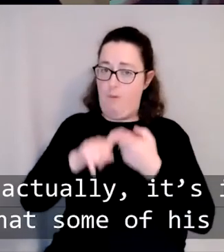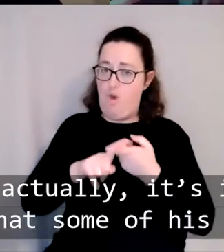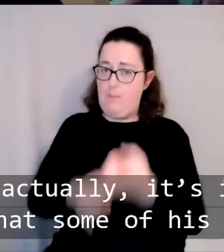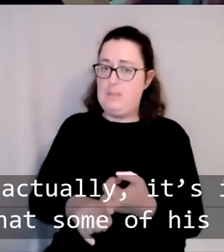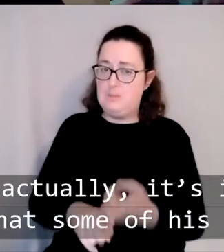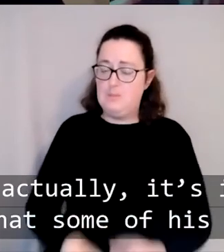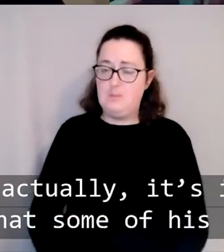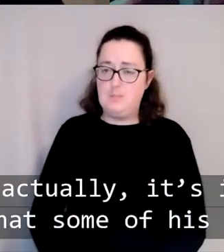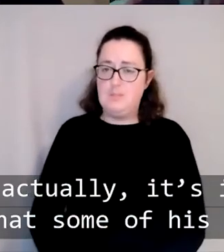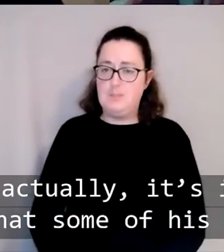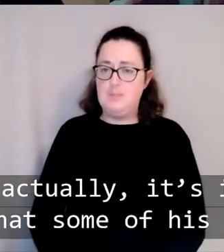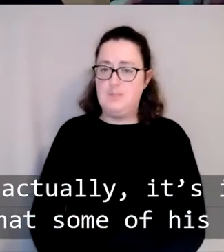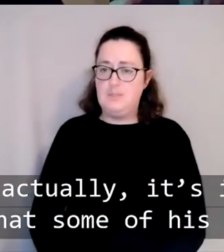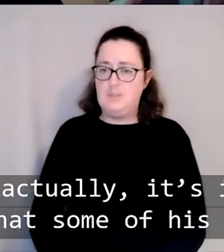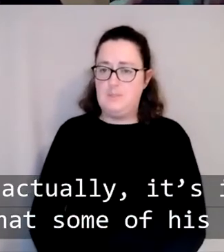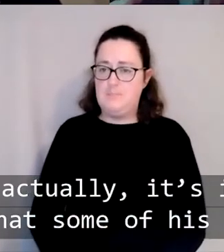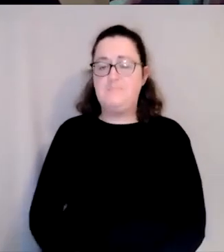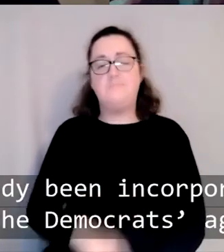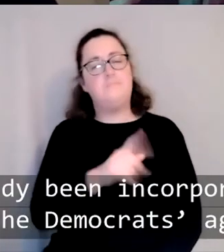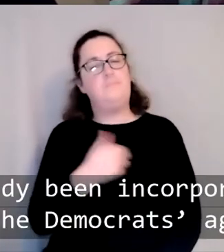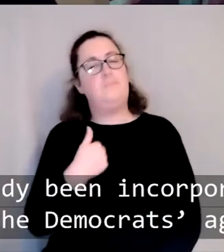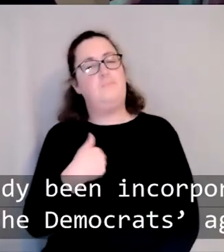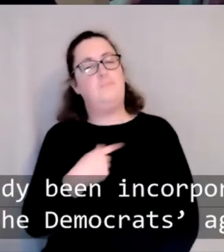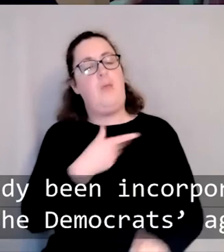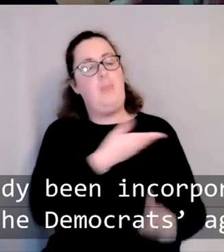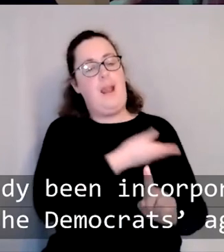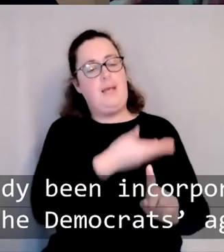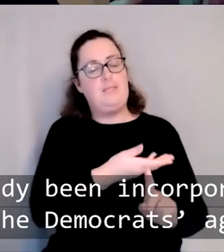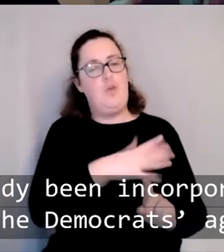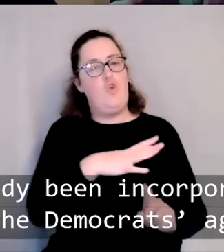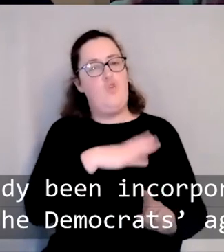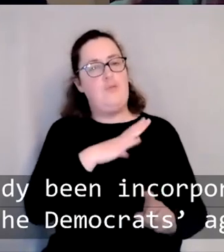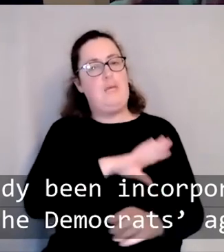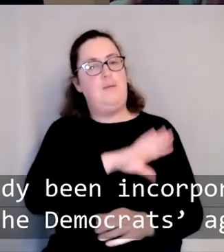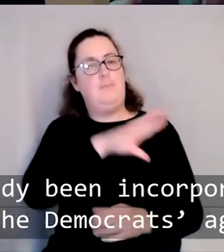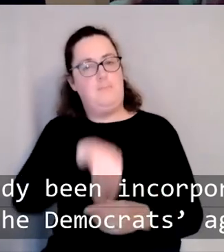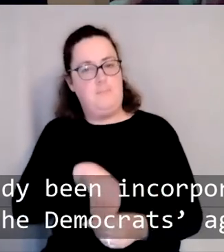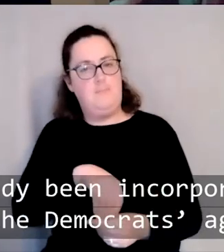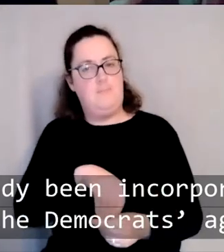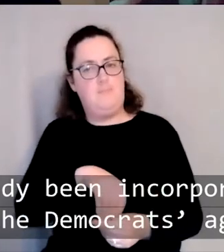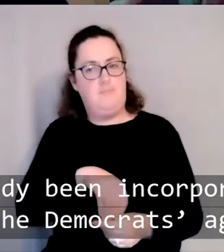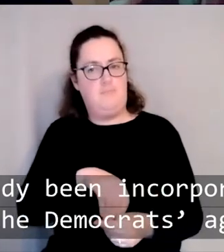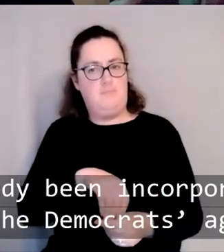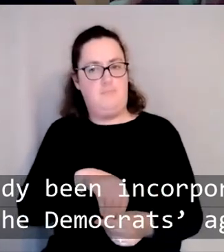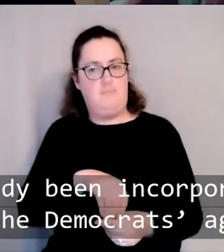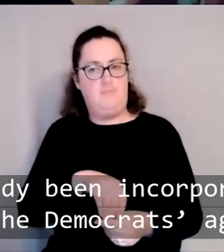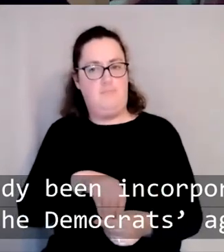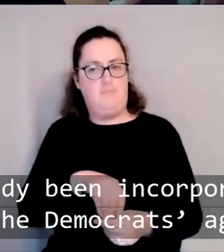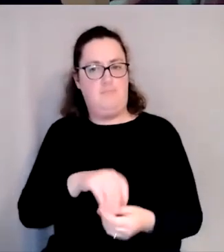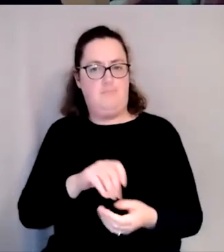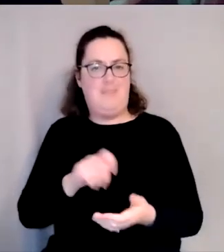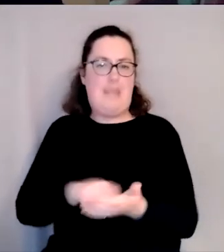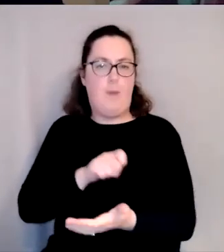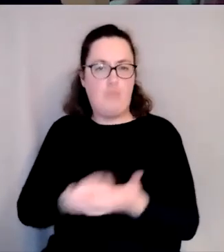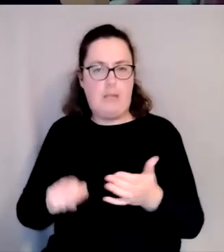you think, actually, it's interesting you say that some of his legacy has already been incorporated into kind of the Democrats' agenda.